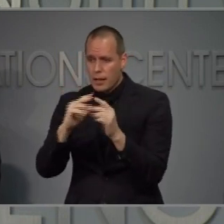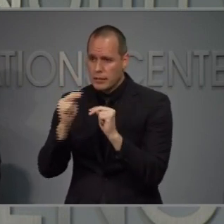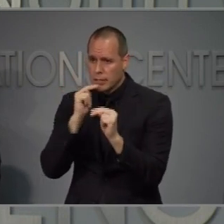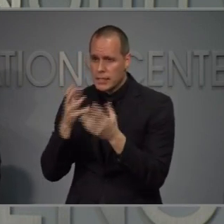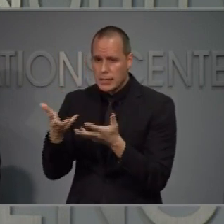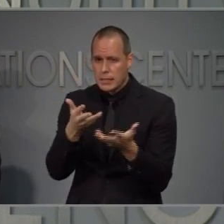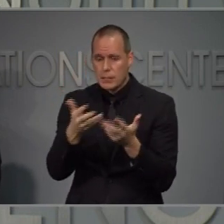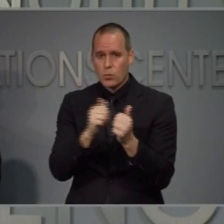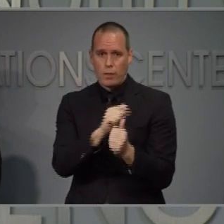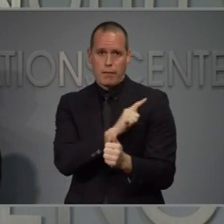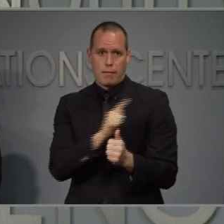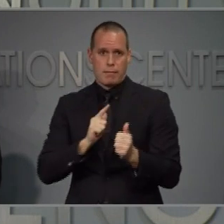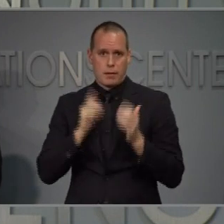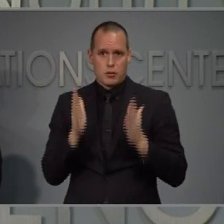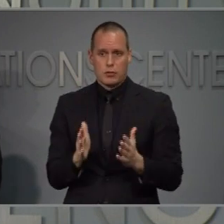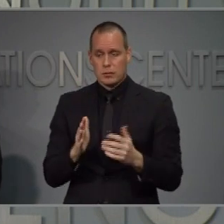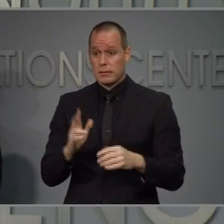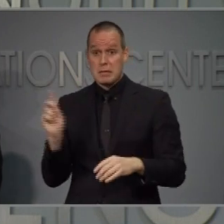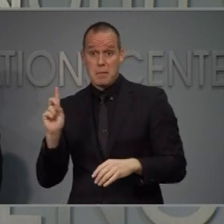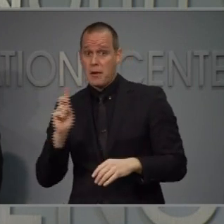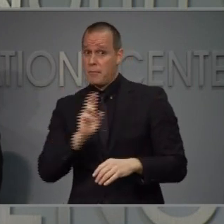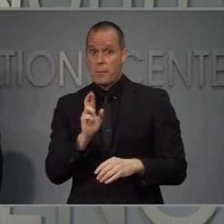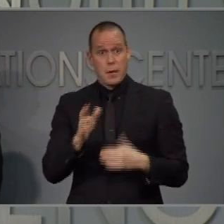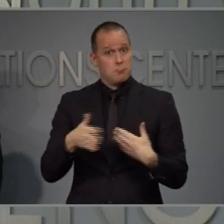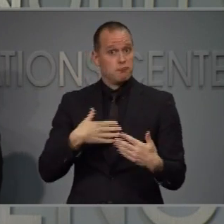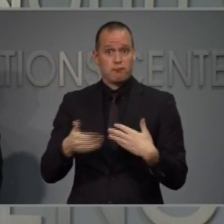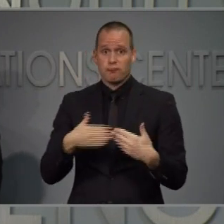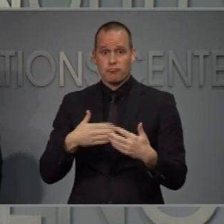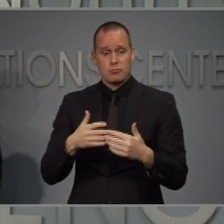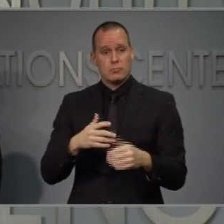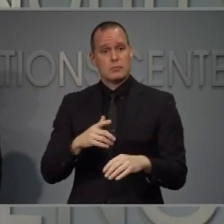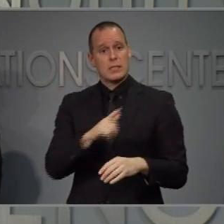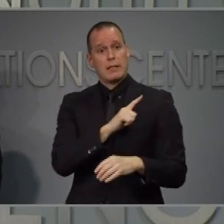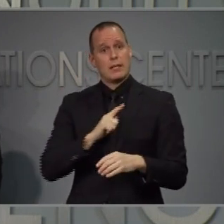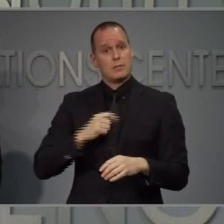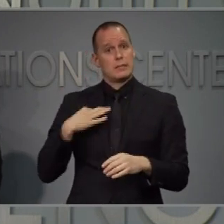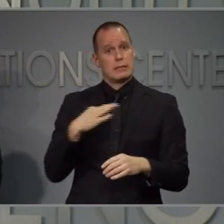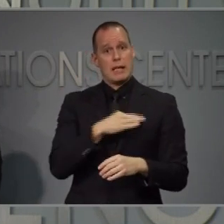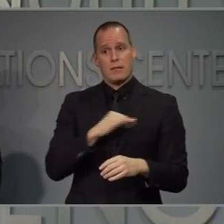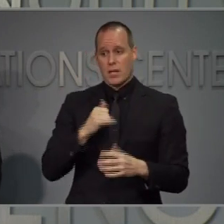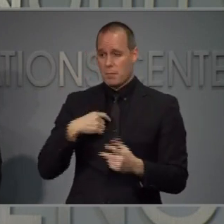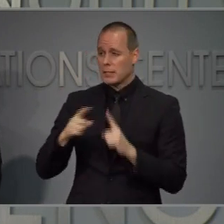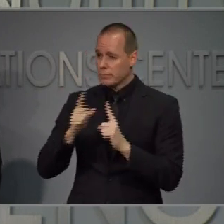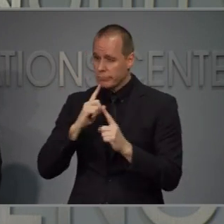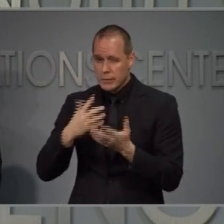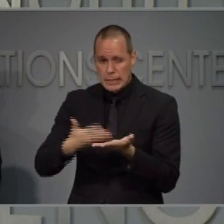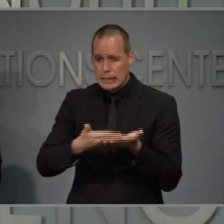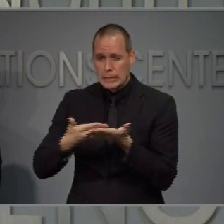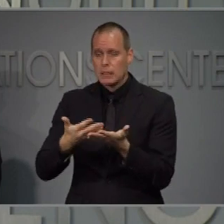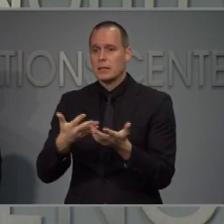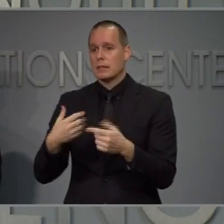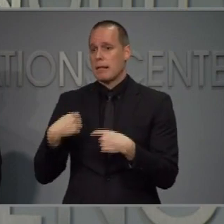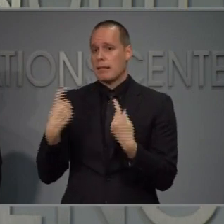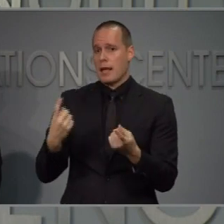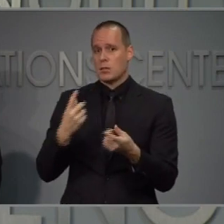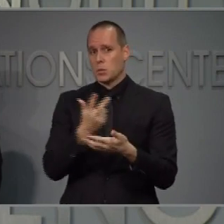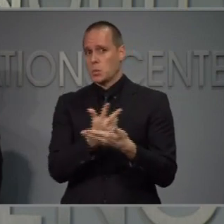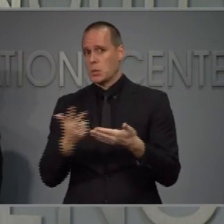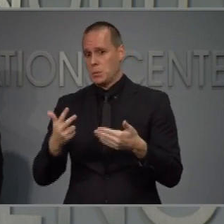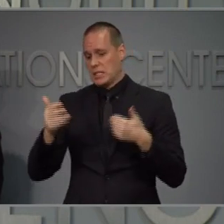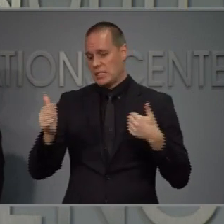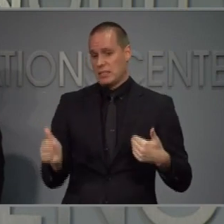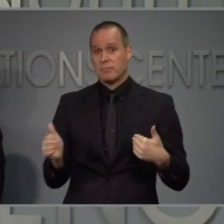with legislators of both parties and legislative staff about this package and working together for at least the last 3